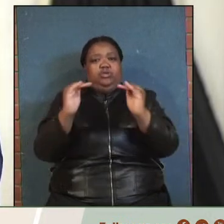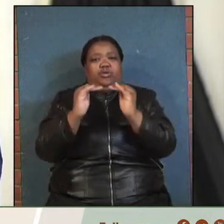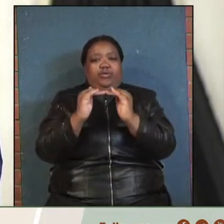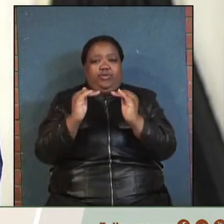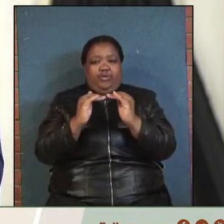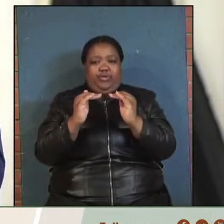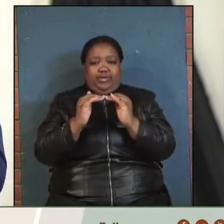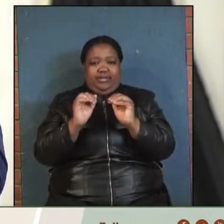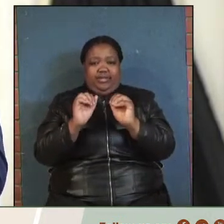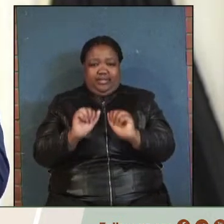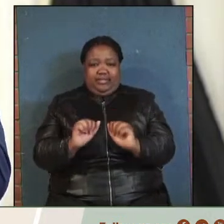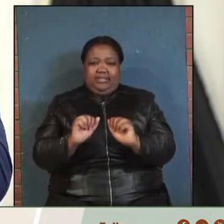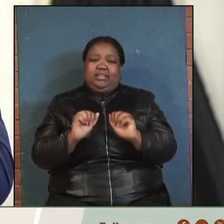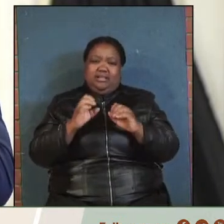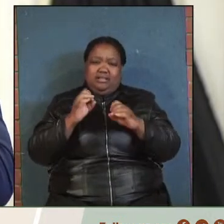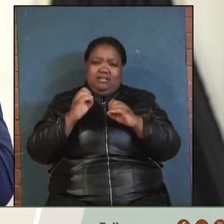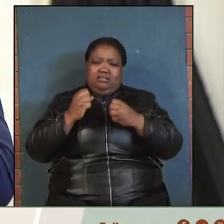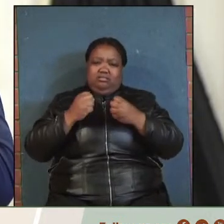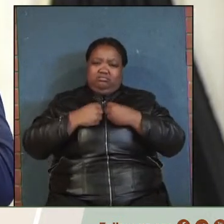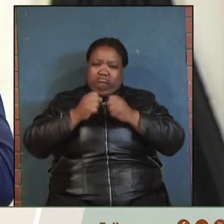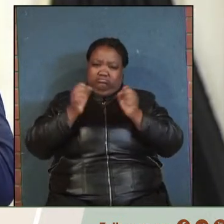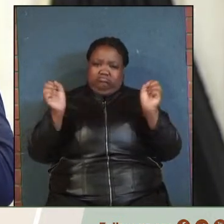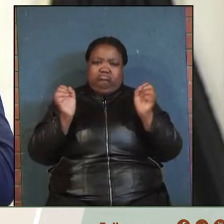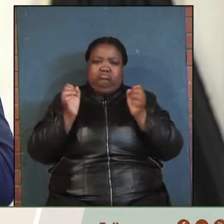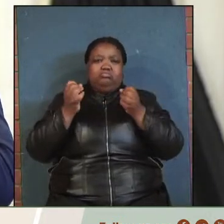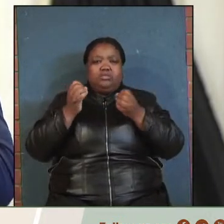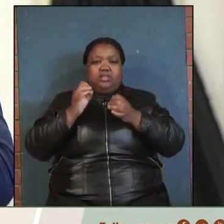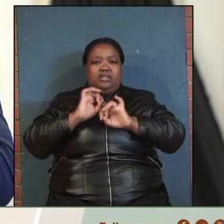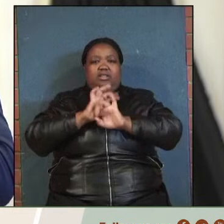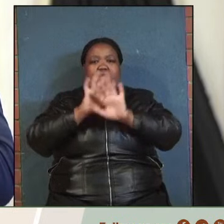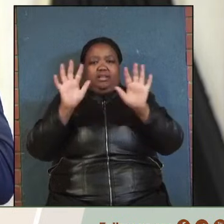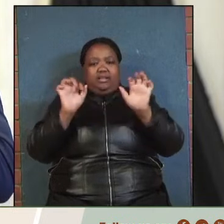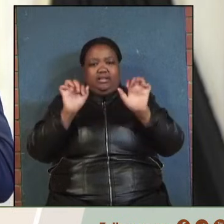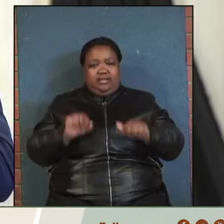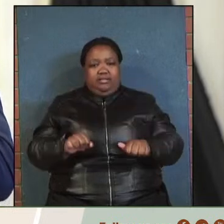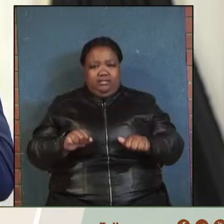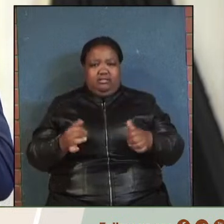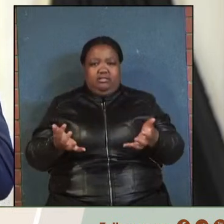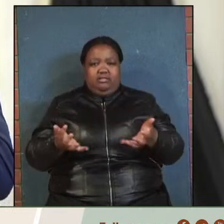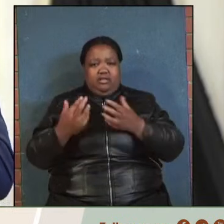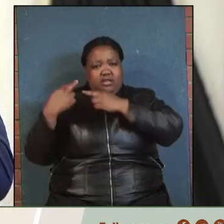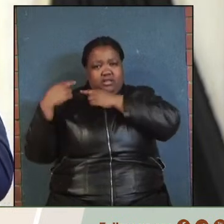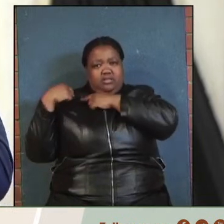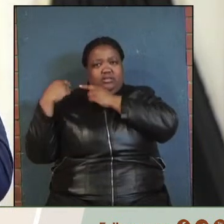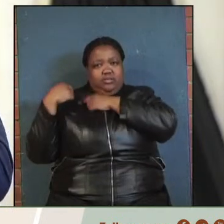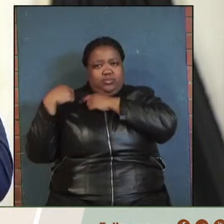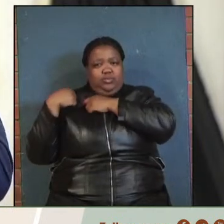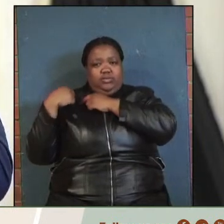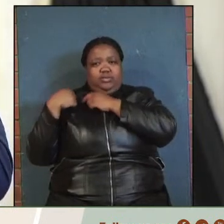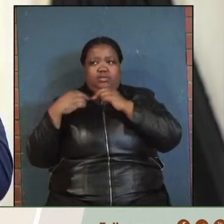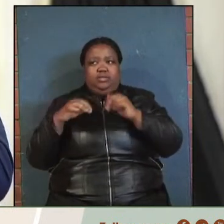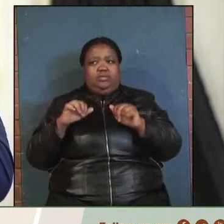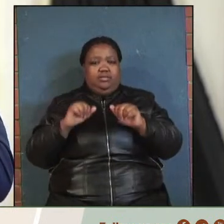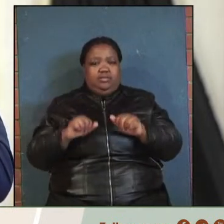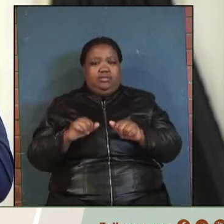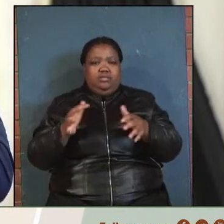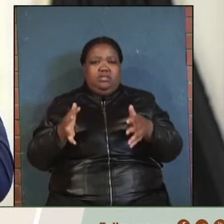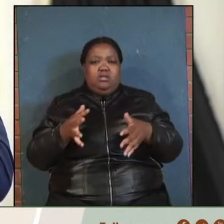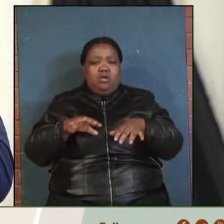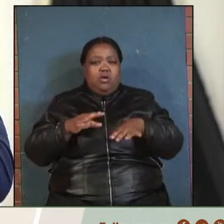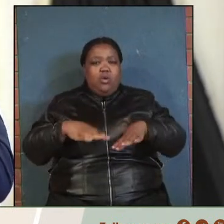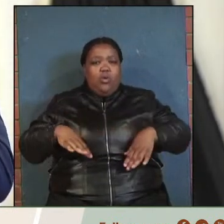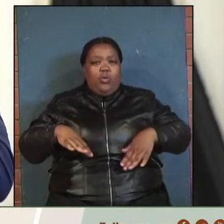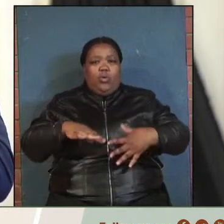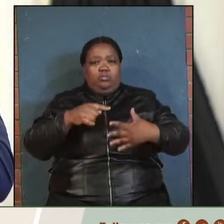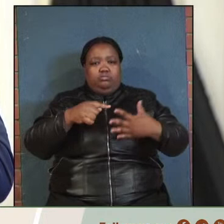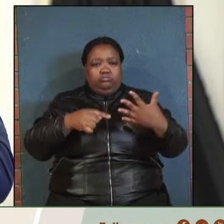and transparency, including responsiveness, are what thrives in every activity that